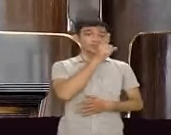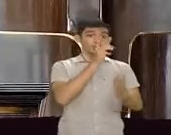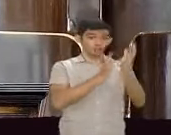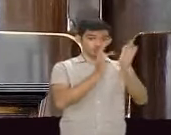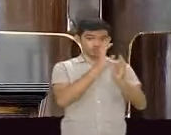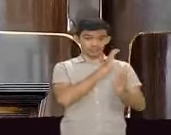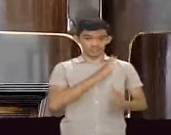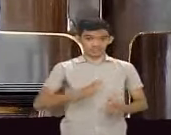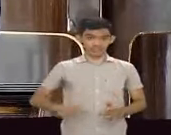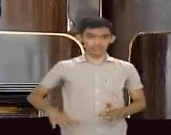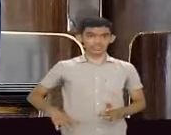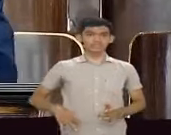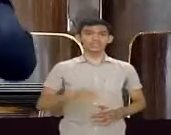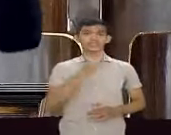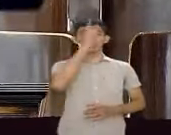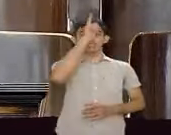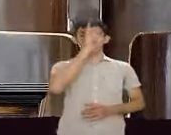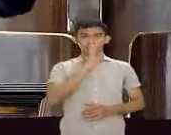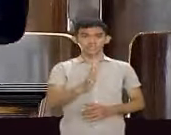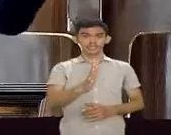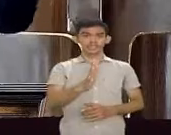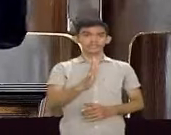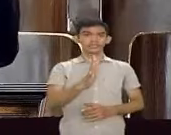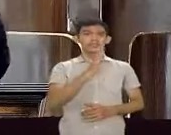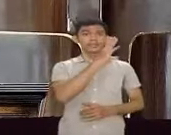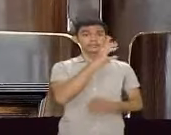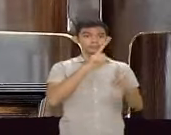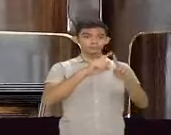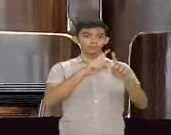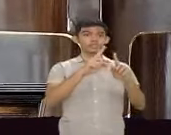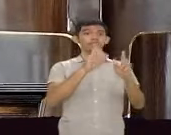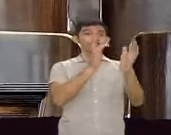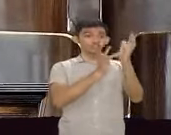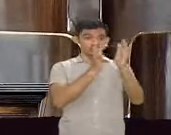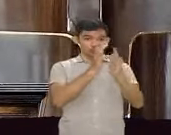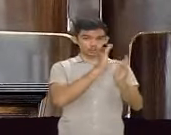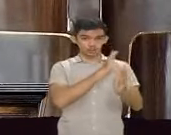God. Pero Jesus is also human.